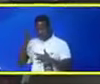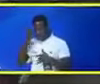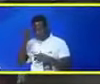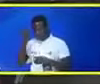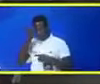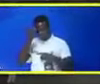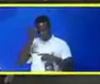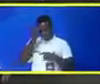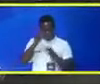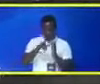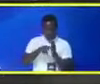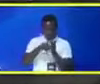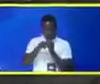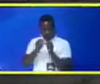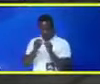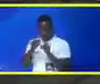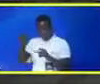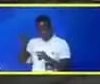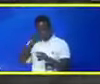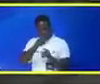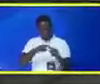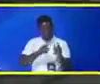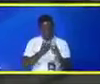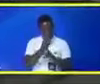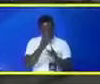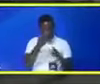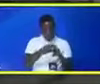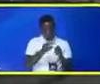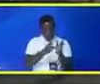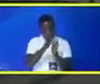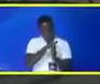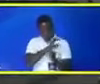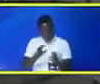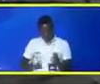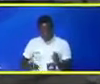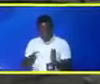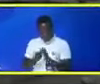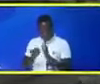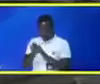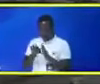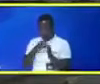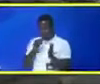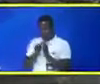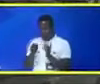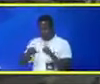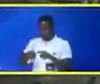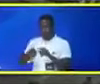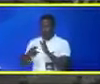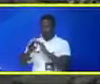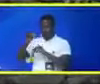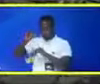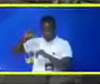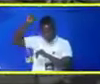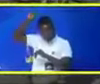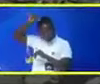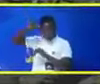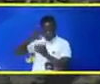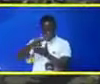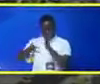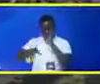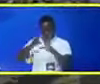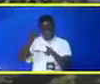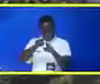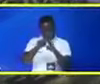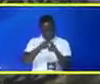and infirmities. But I come in the name of Jesus tonight, for the Bible says how God anointed Jesus with the Holy Ghost and